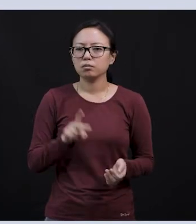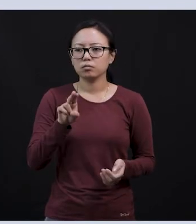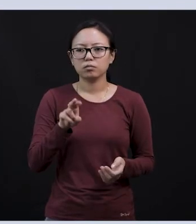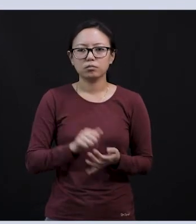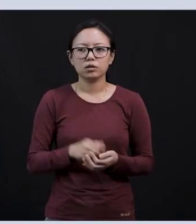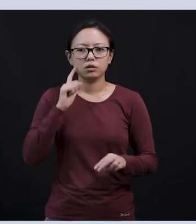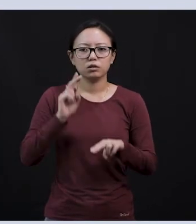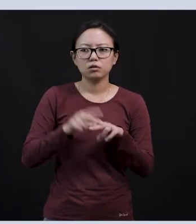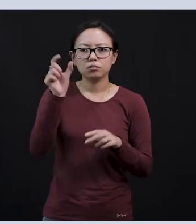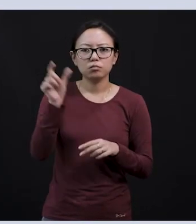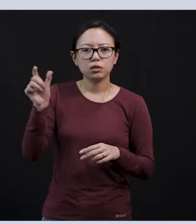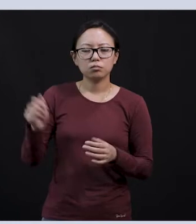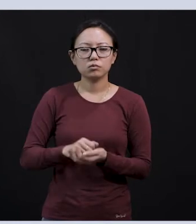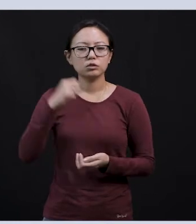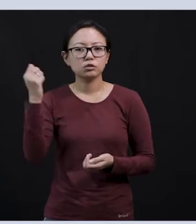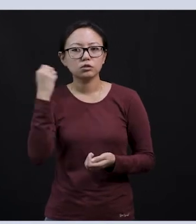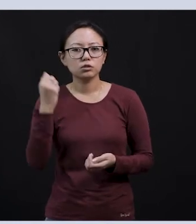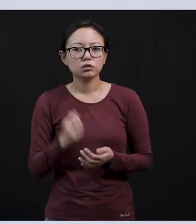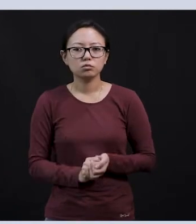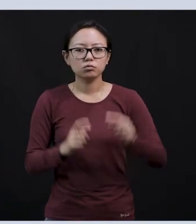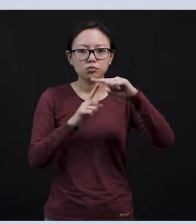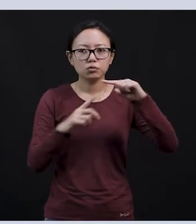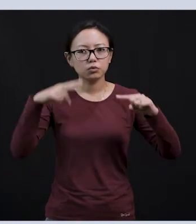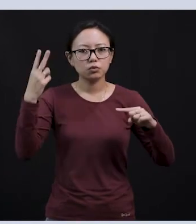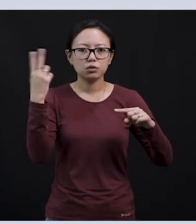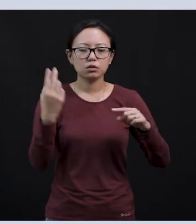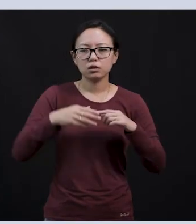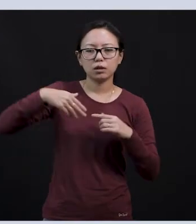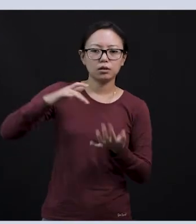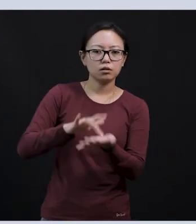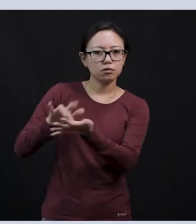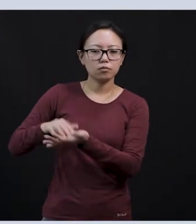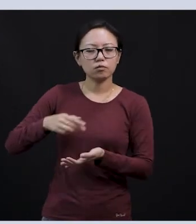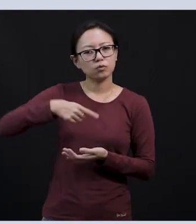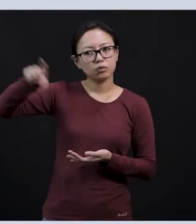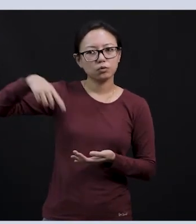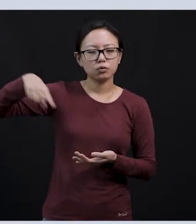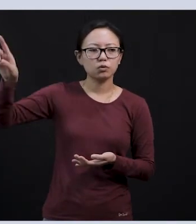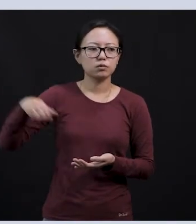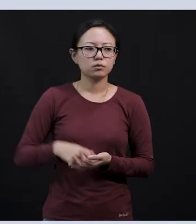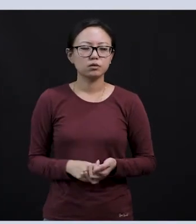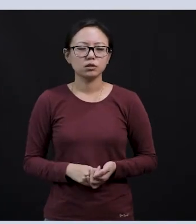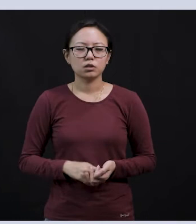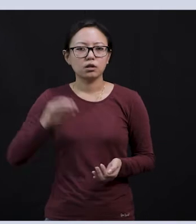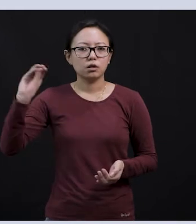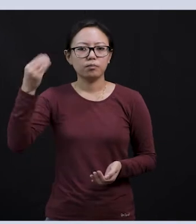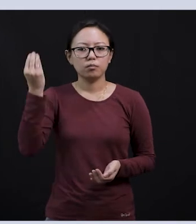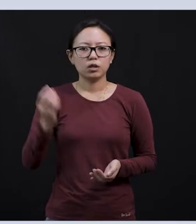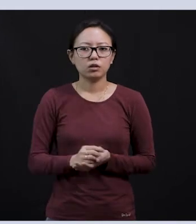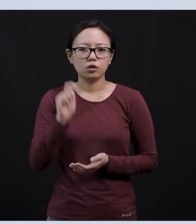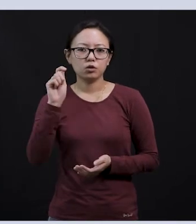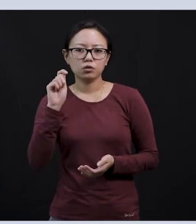one place to another. The way even the birds travel, so even human beings in search of employment, search of better